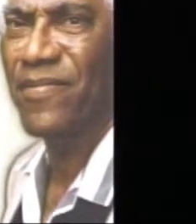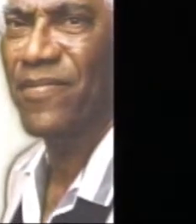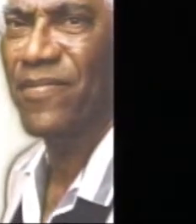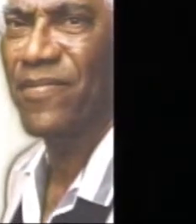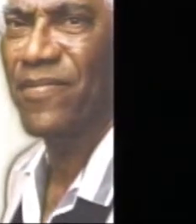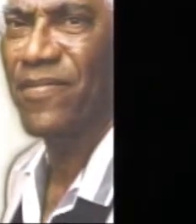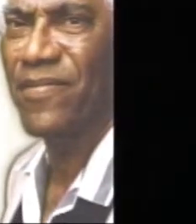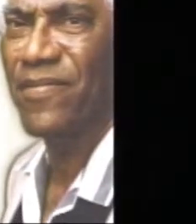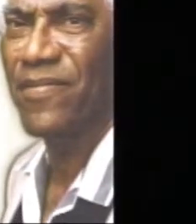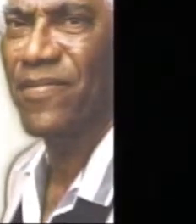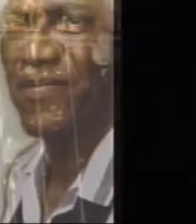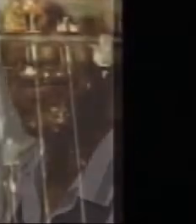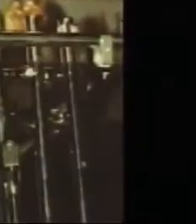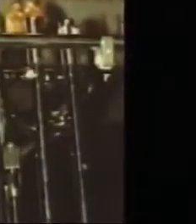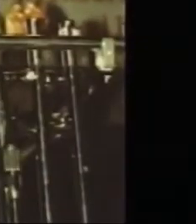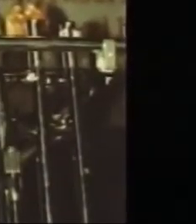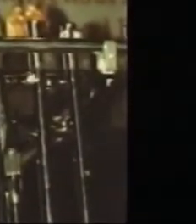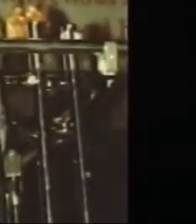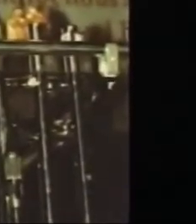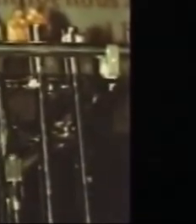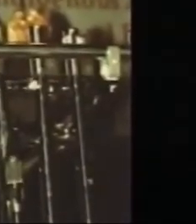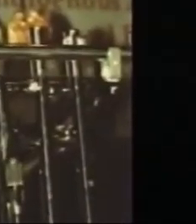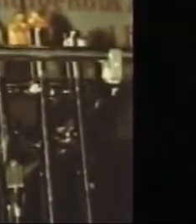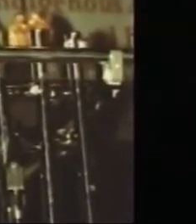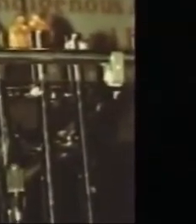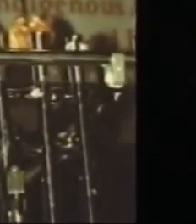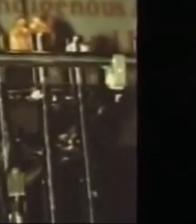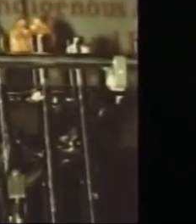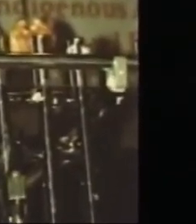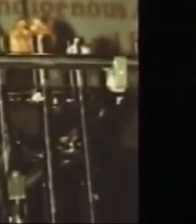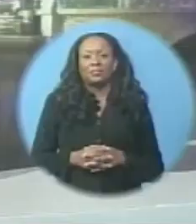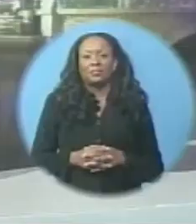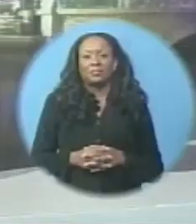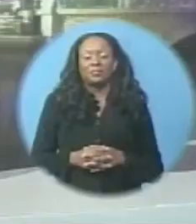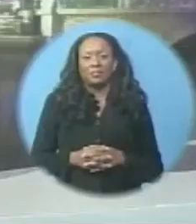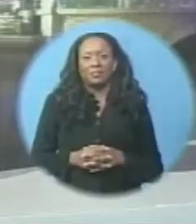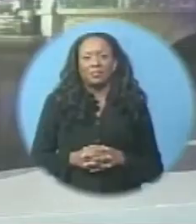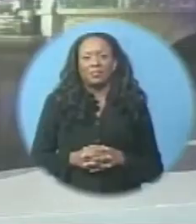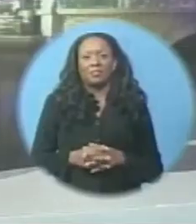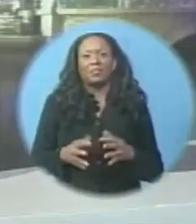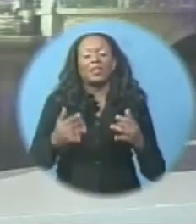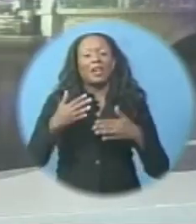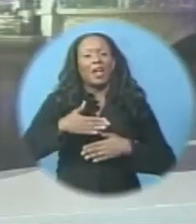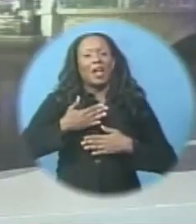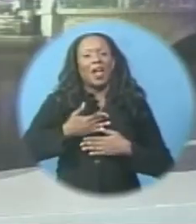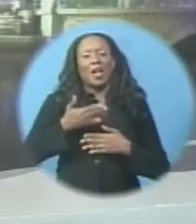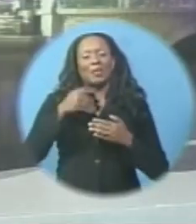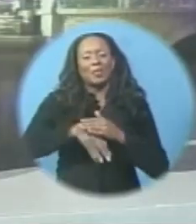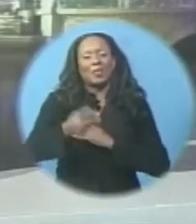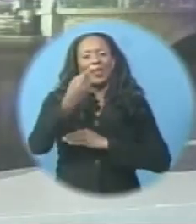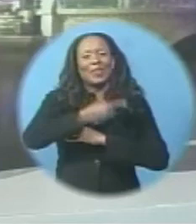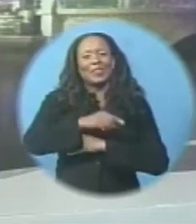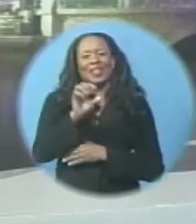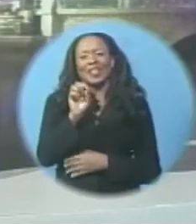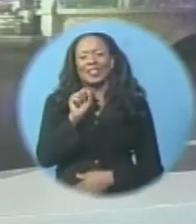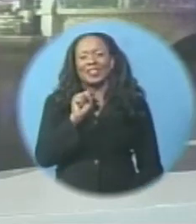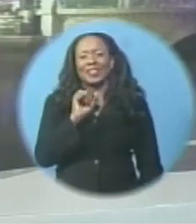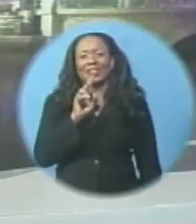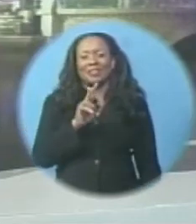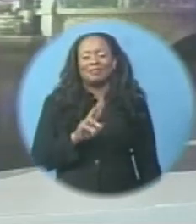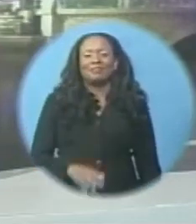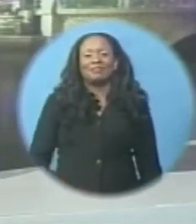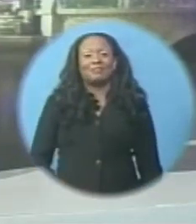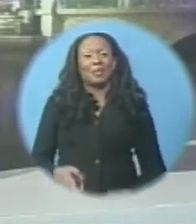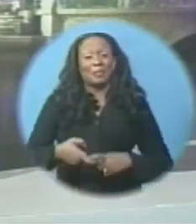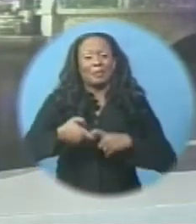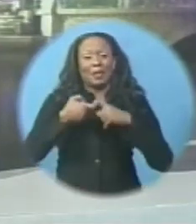the same publication. Denise Blackman, CBC News. Happy birthday to you, sir. We'll take a break here,